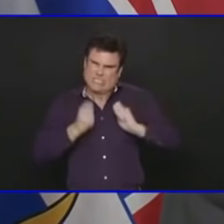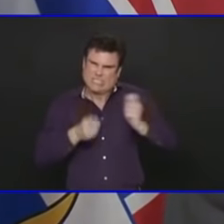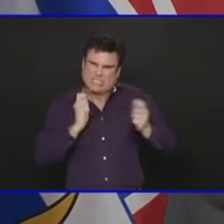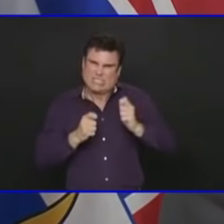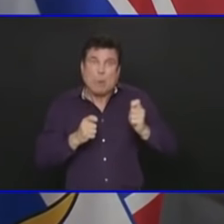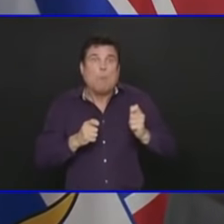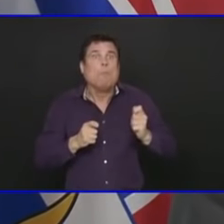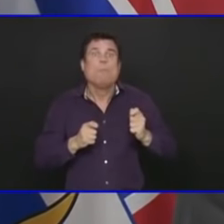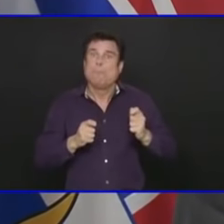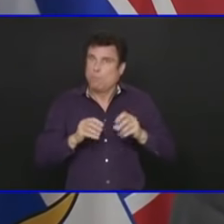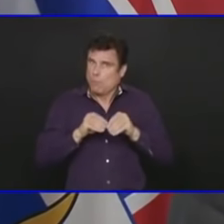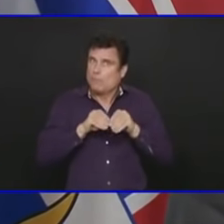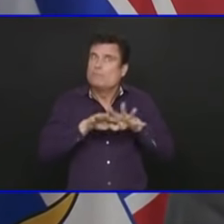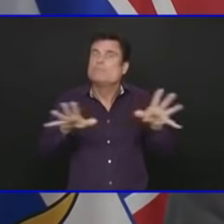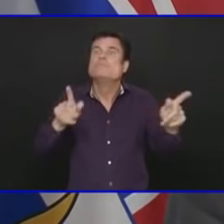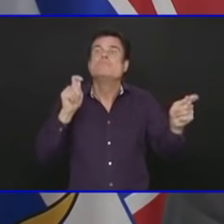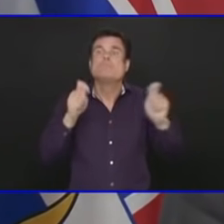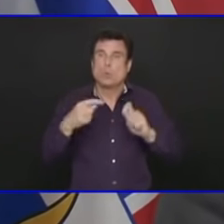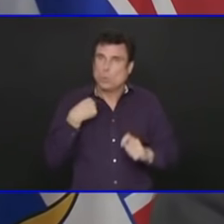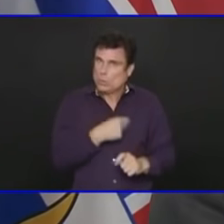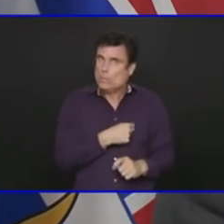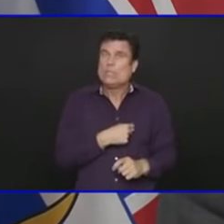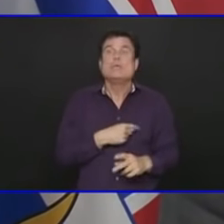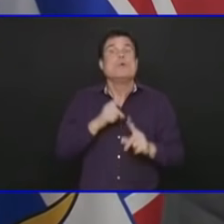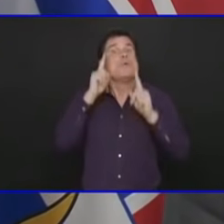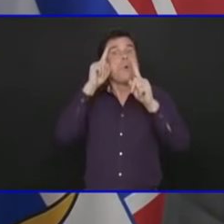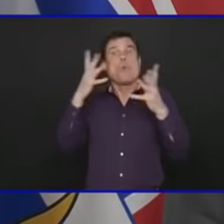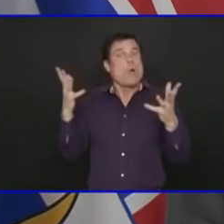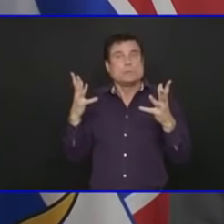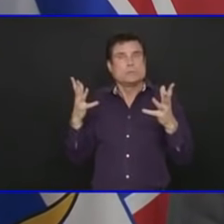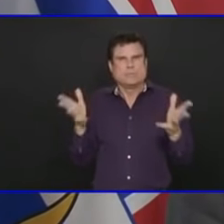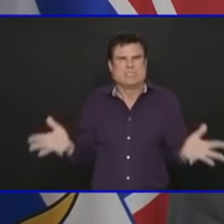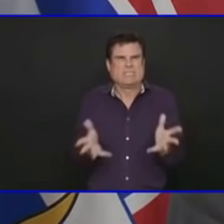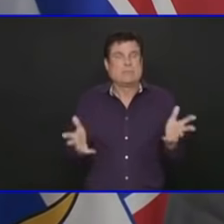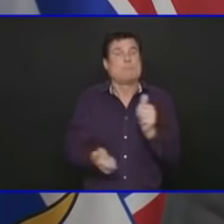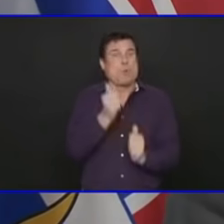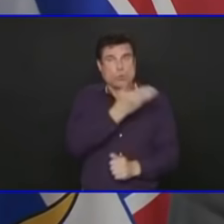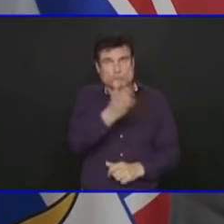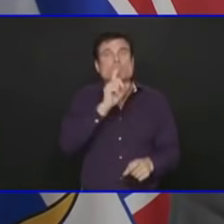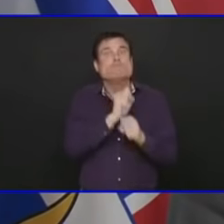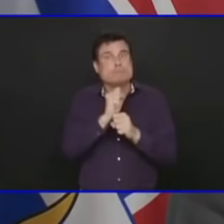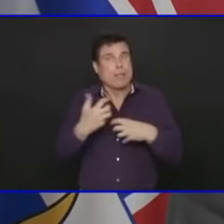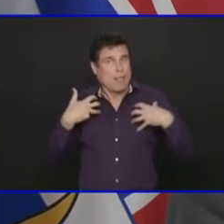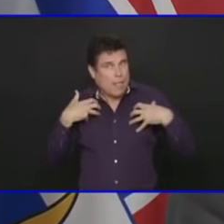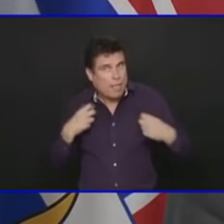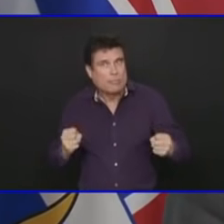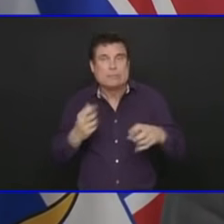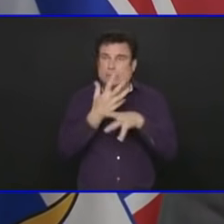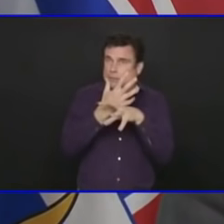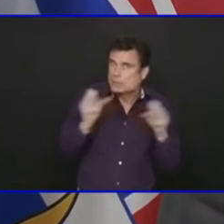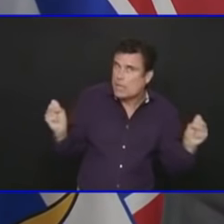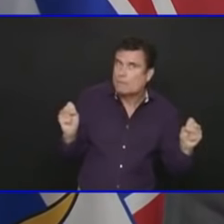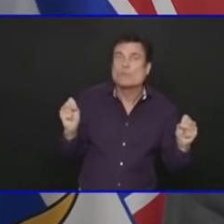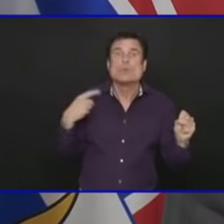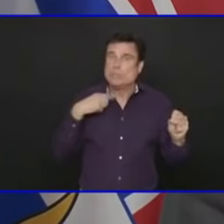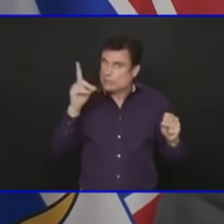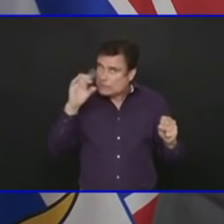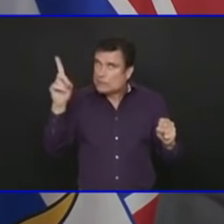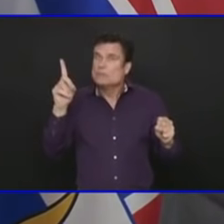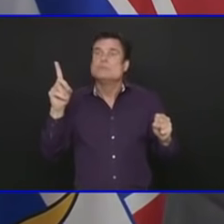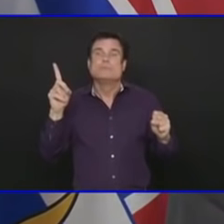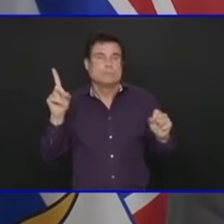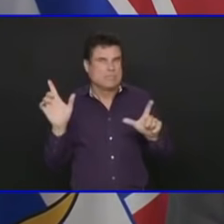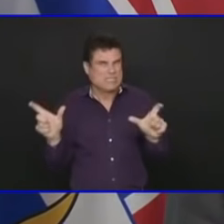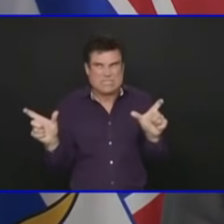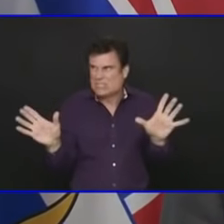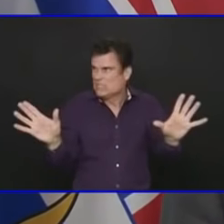that saved lives of our neighbors and our friends. By standing apart and working together, we changed our future for ourselves, for